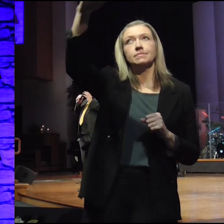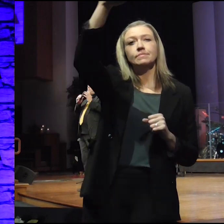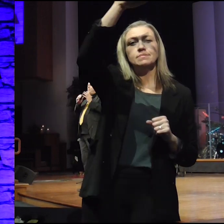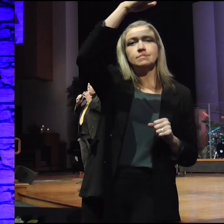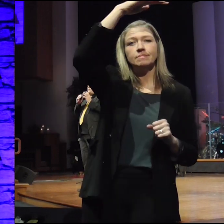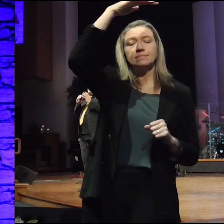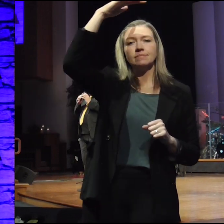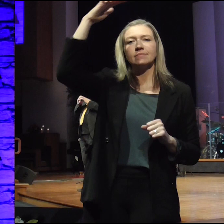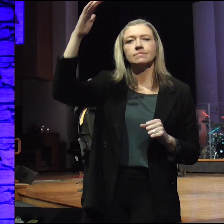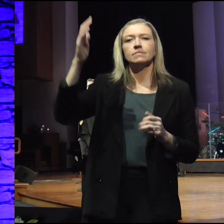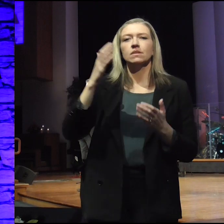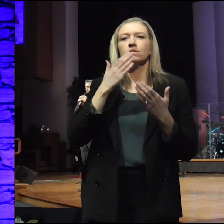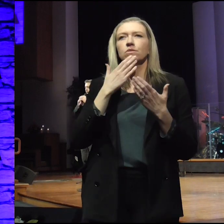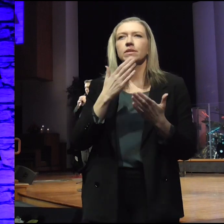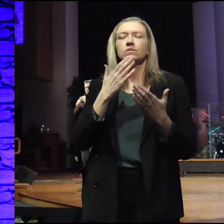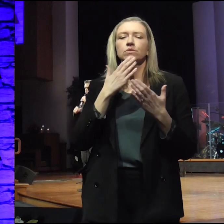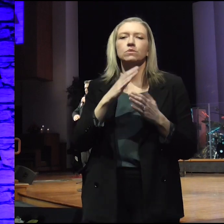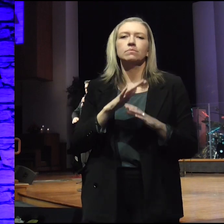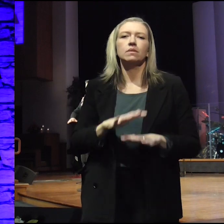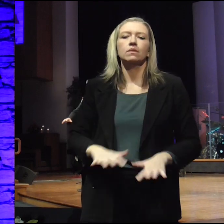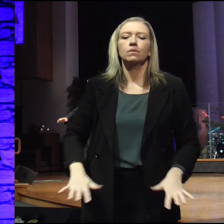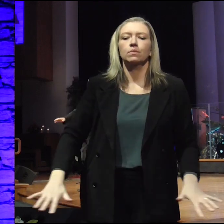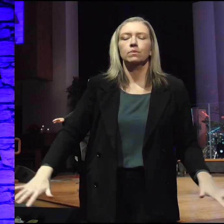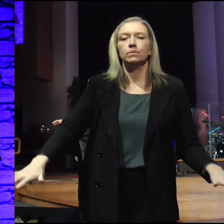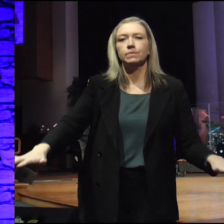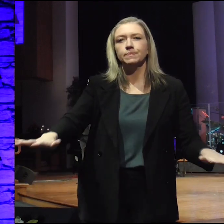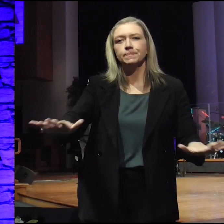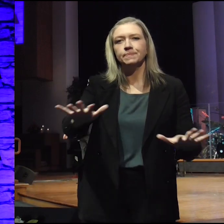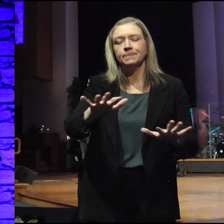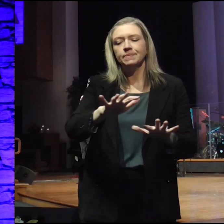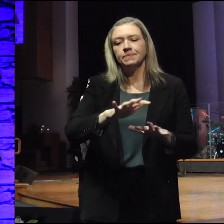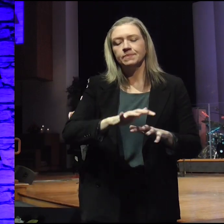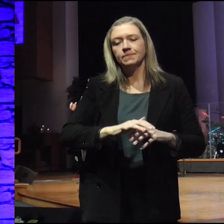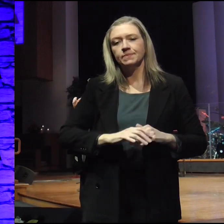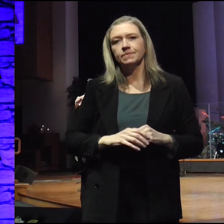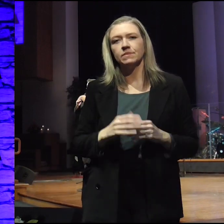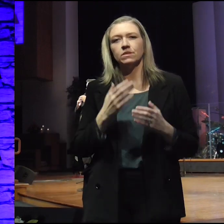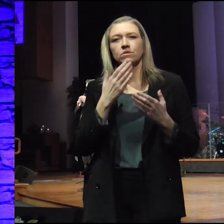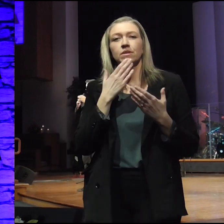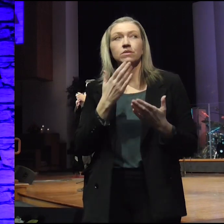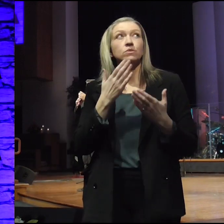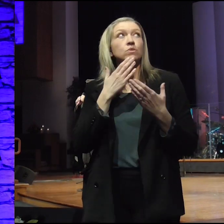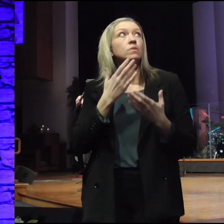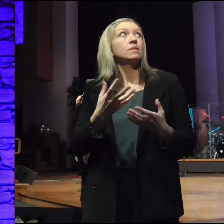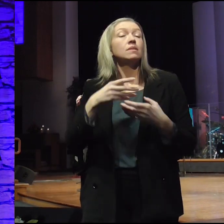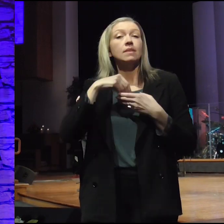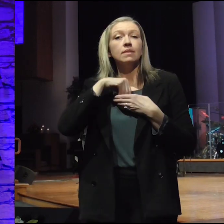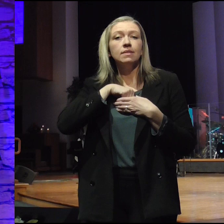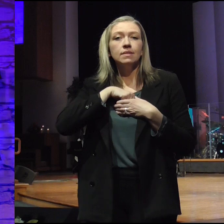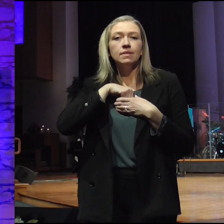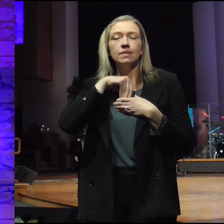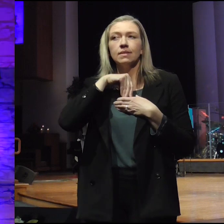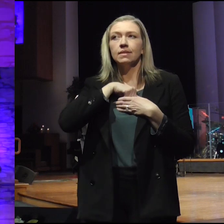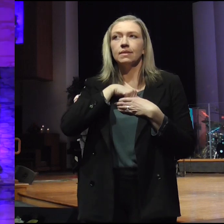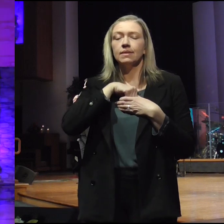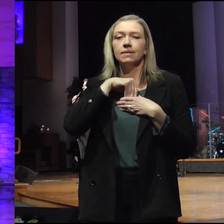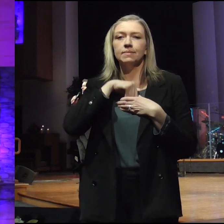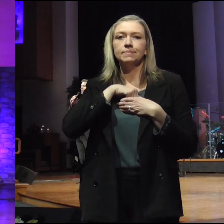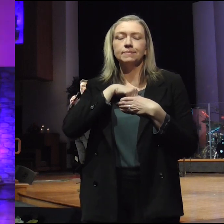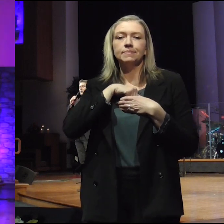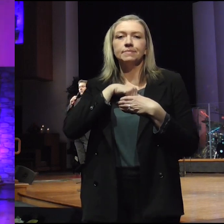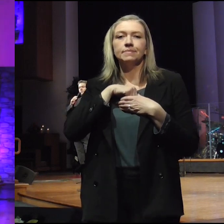above me, gratitude below me, gratitude within